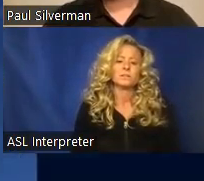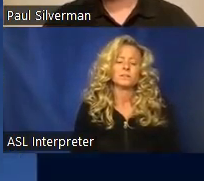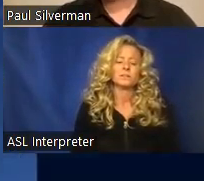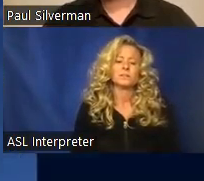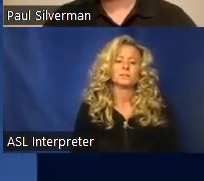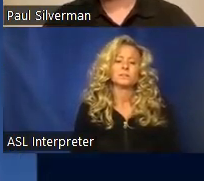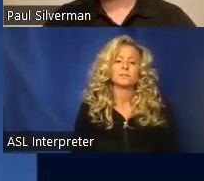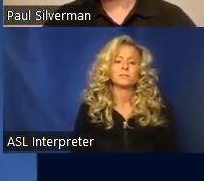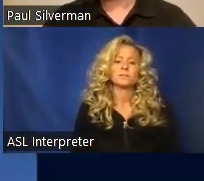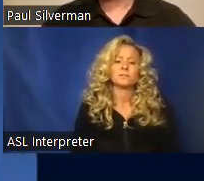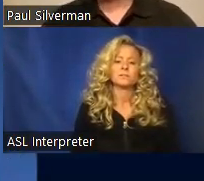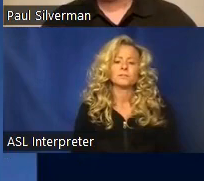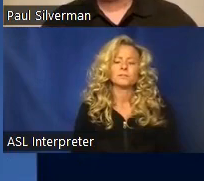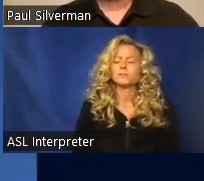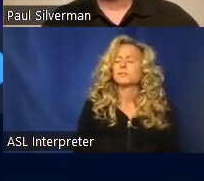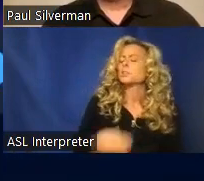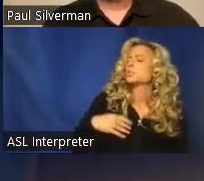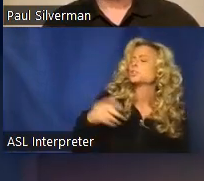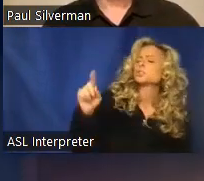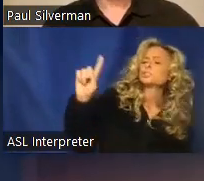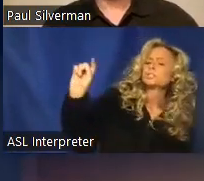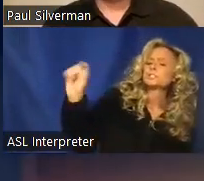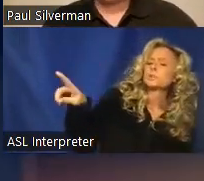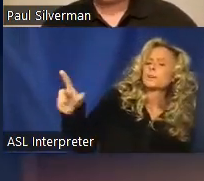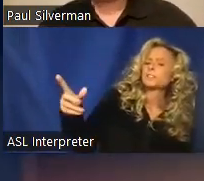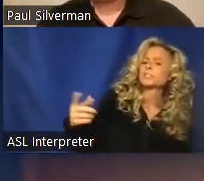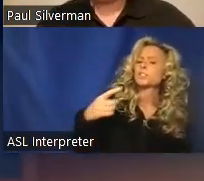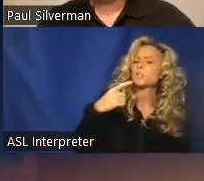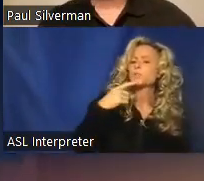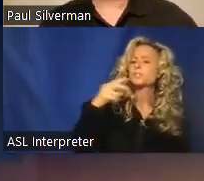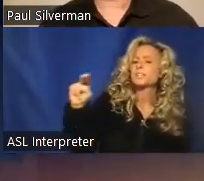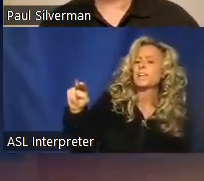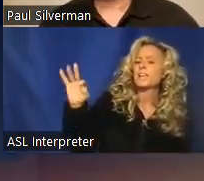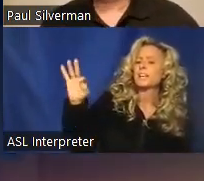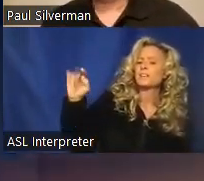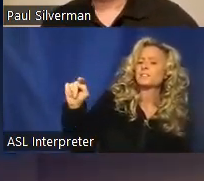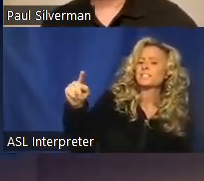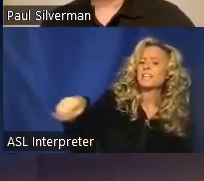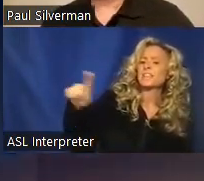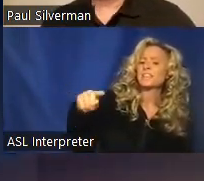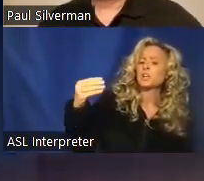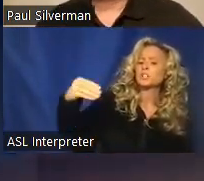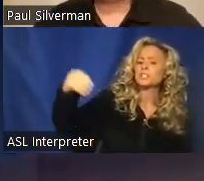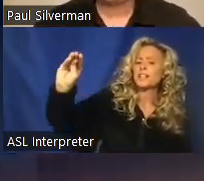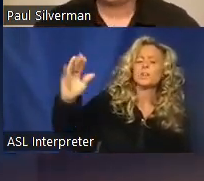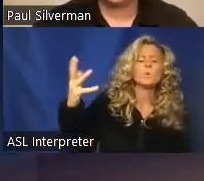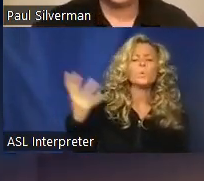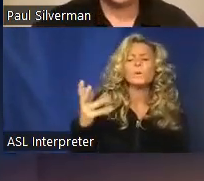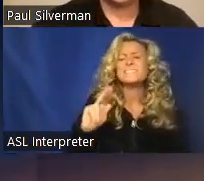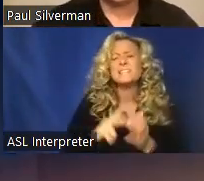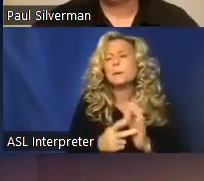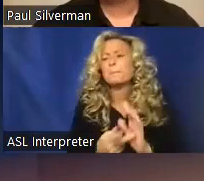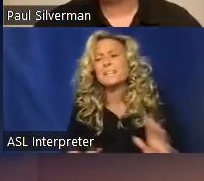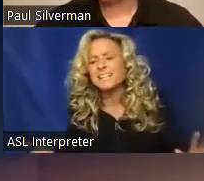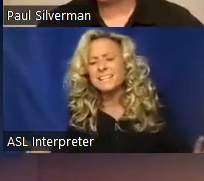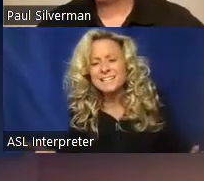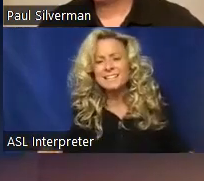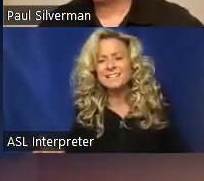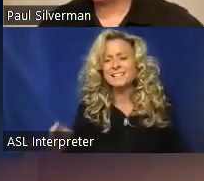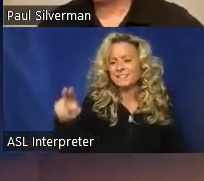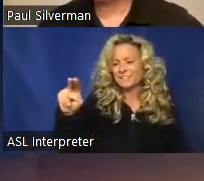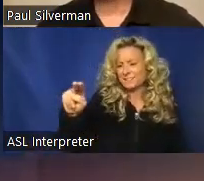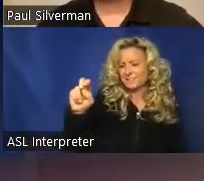So just a quick question. When you say the NFT they're selling, what does that exactly mean? The